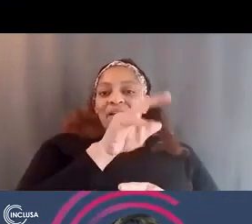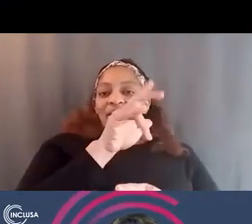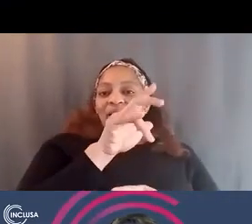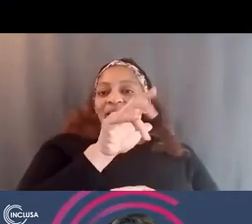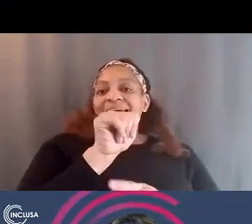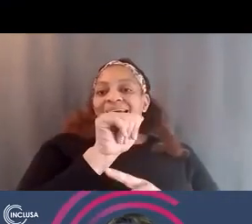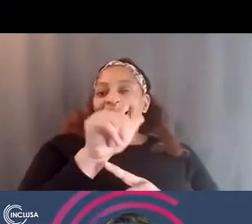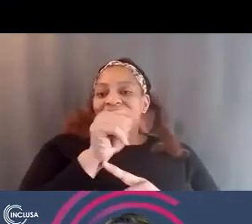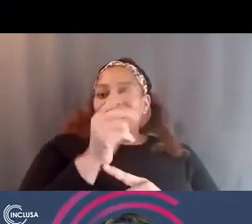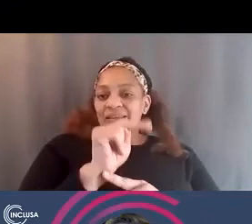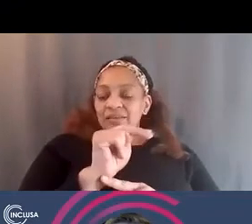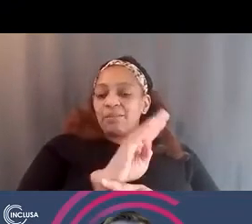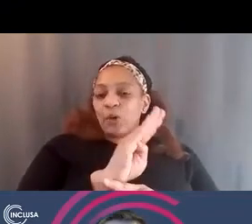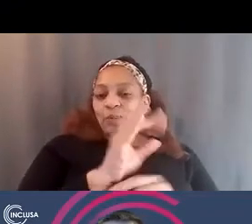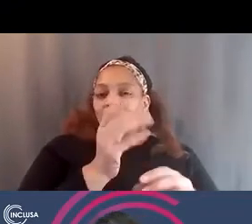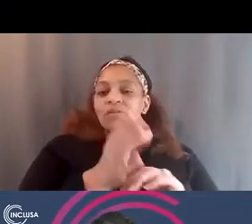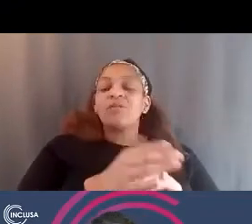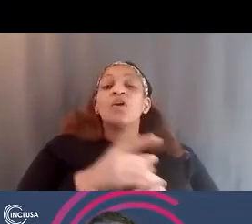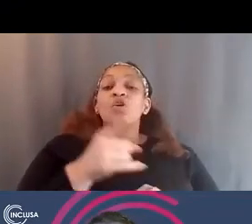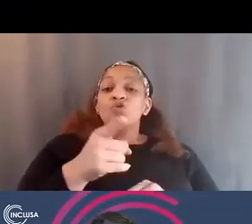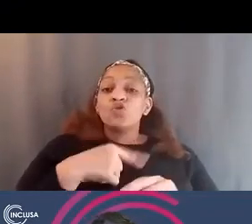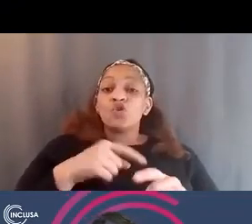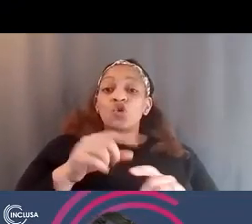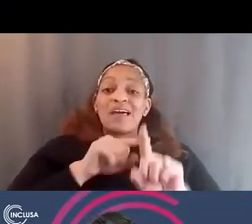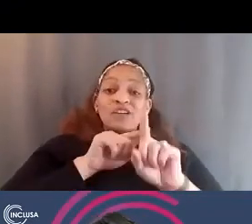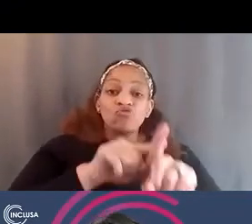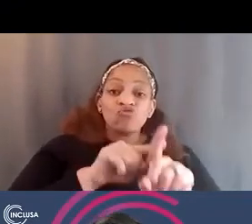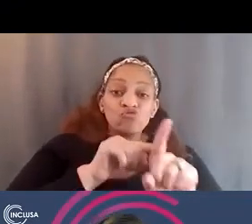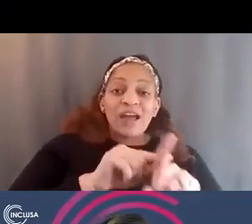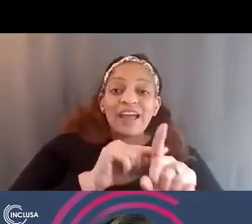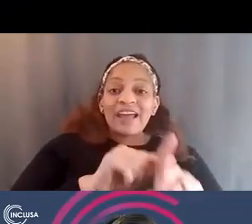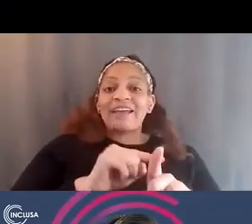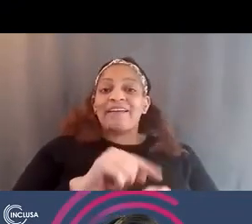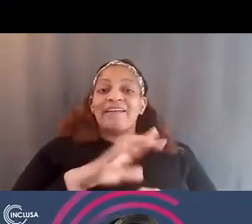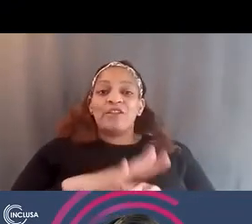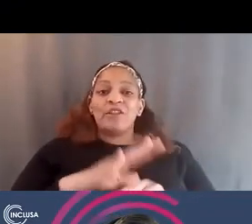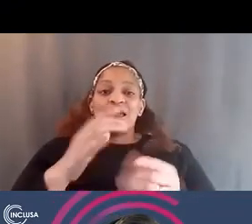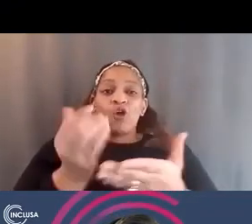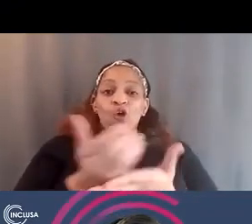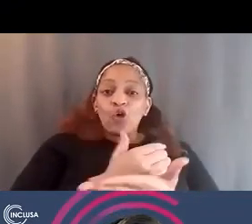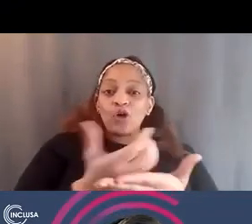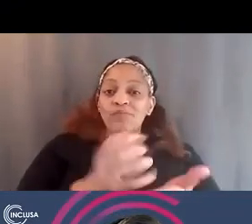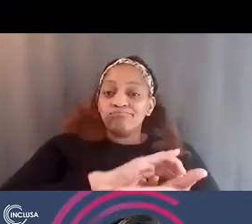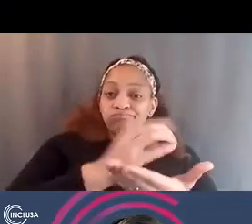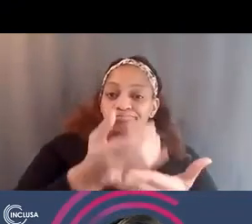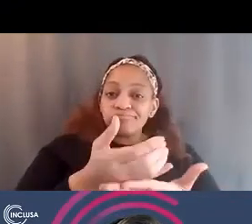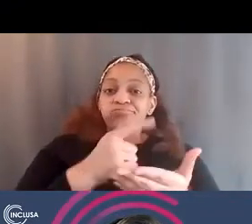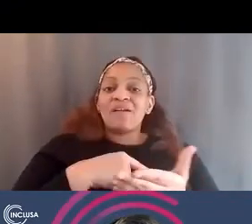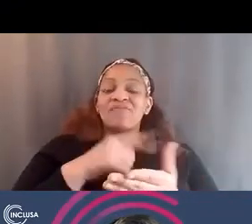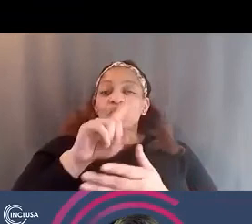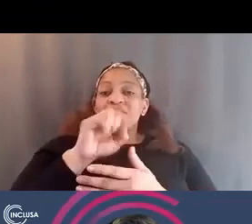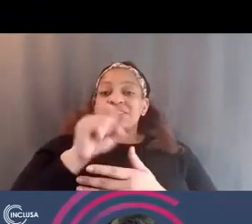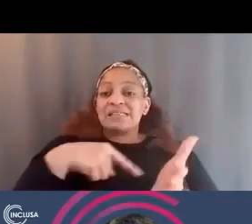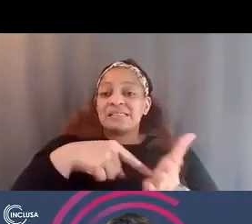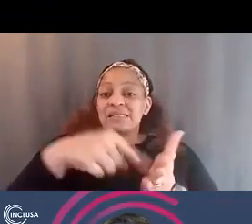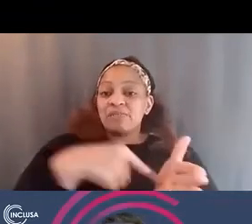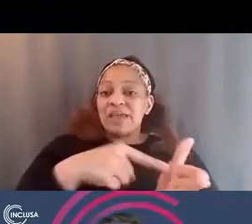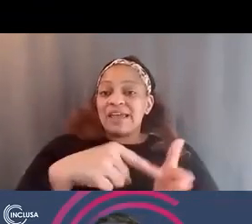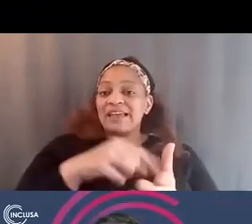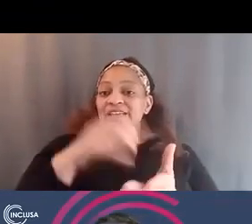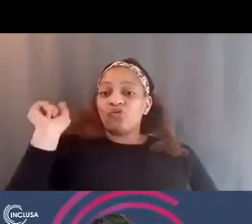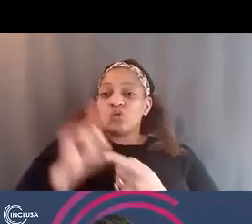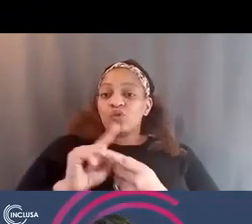earned income, benefits, taxes paid, reduced SSI, and Medicaid costs? Those numbers can be very